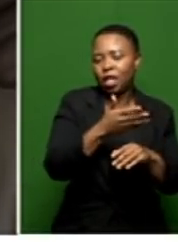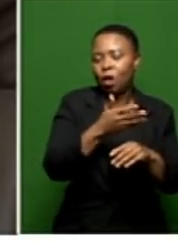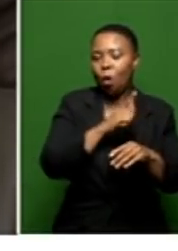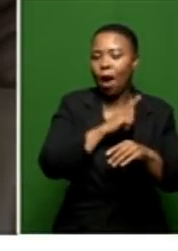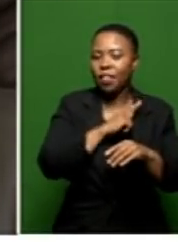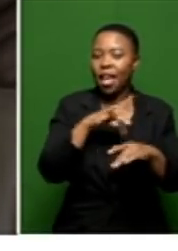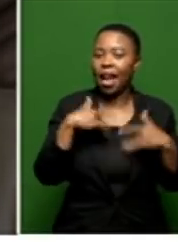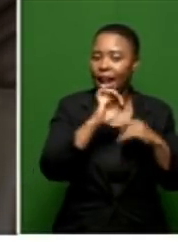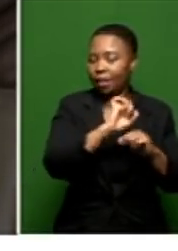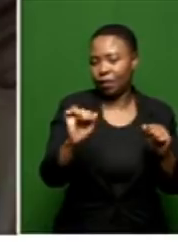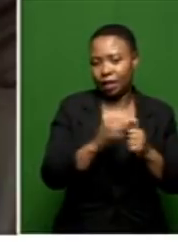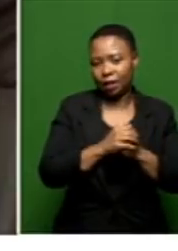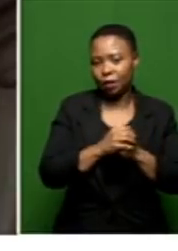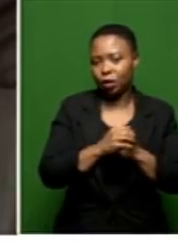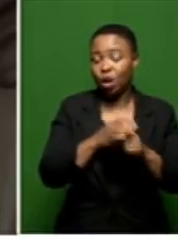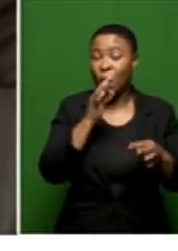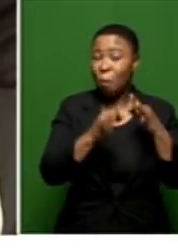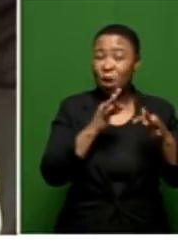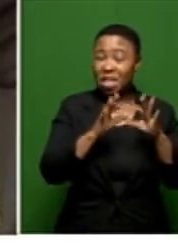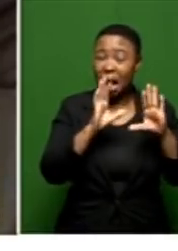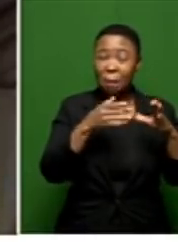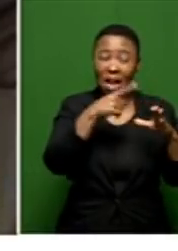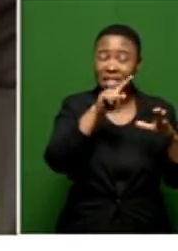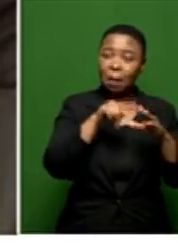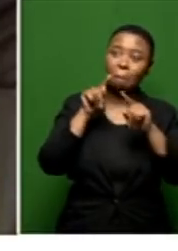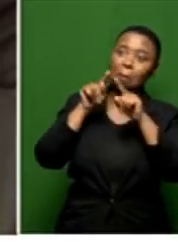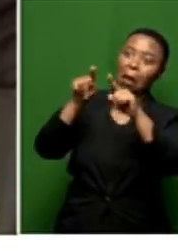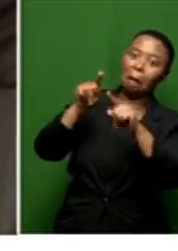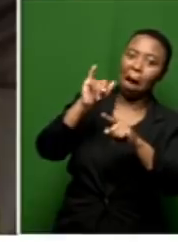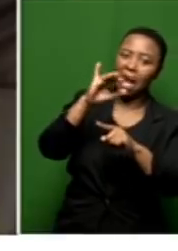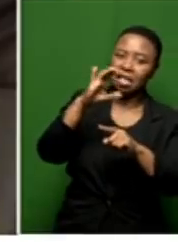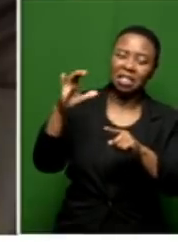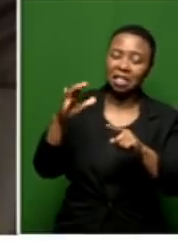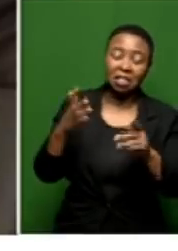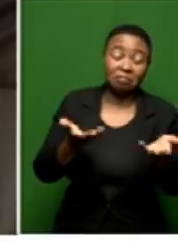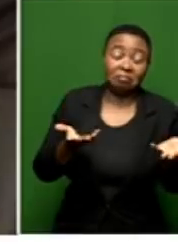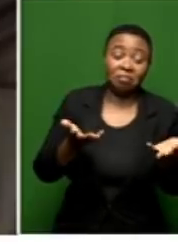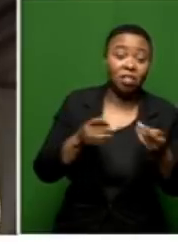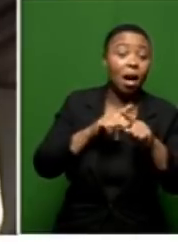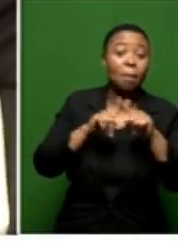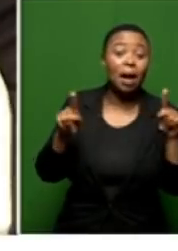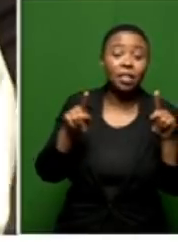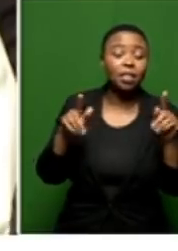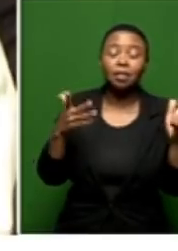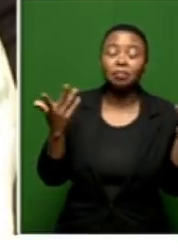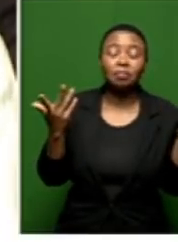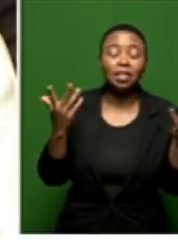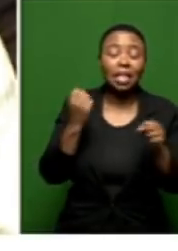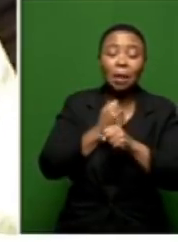The political parties can blame the IEC all they like, but what they are saying does not